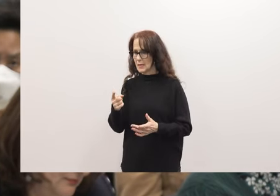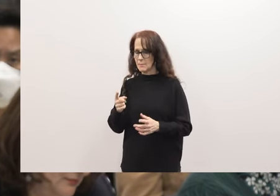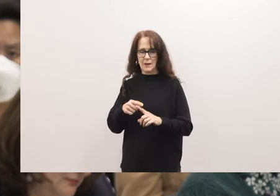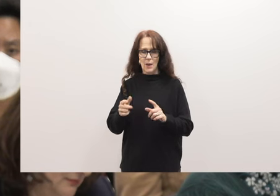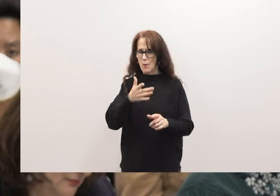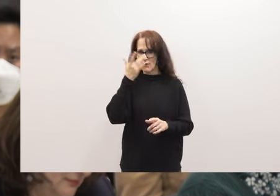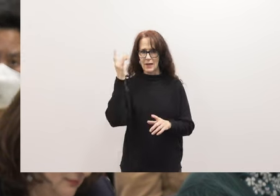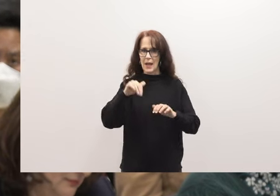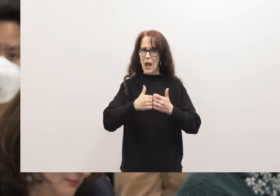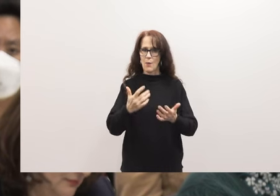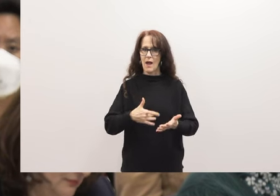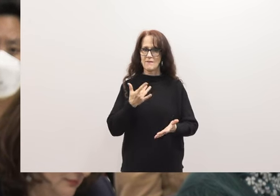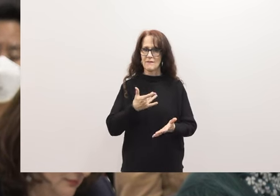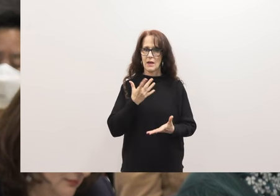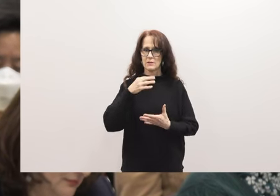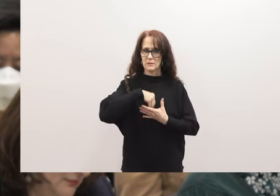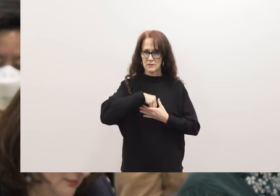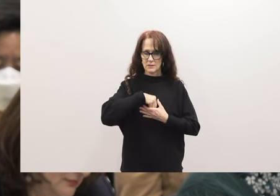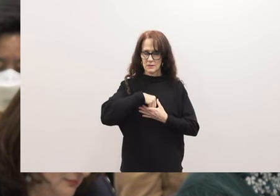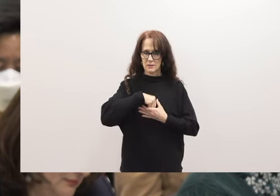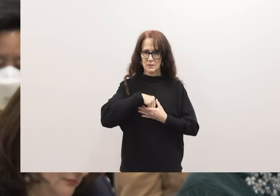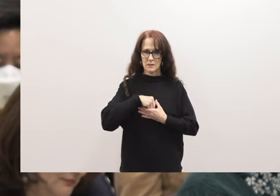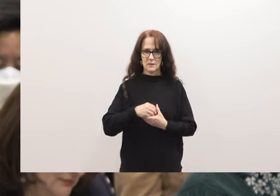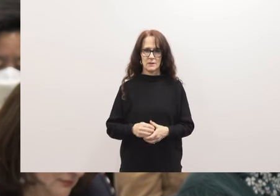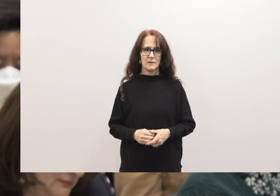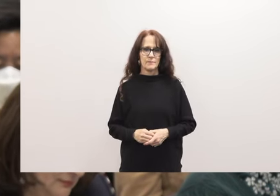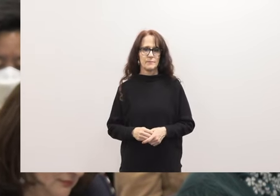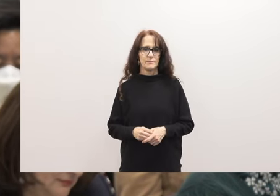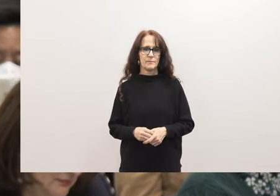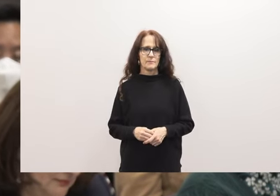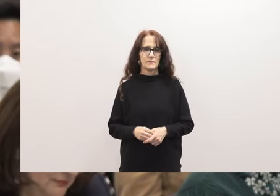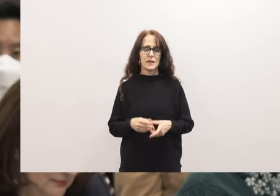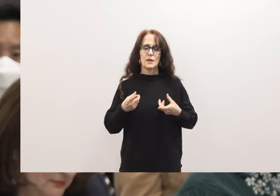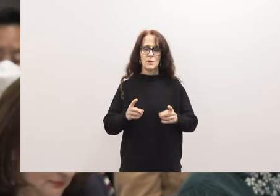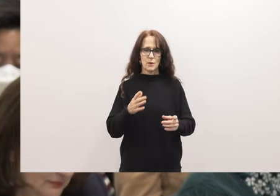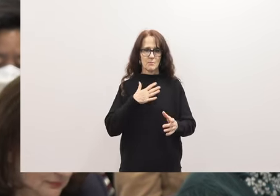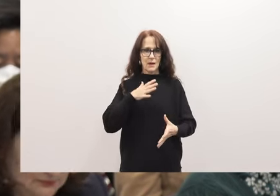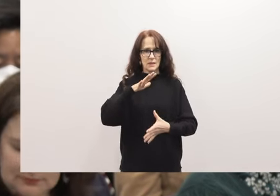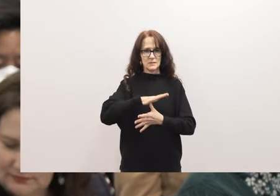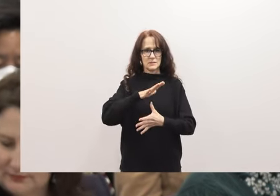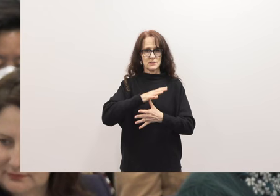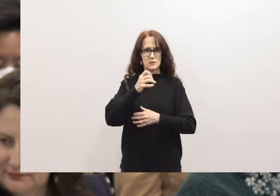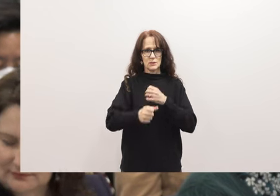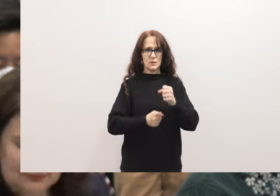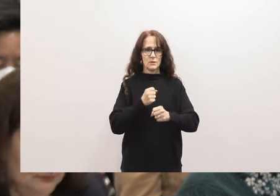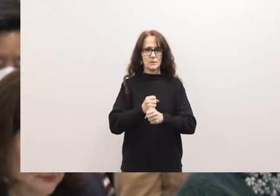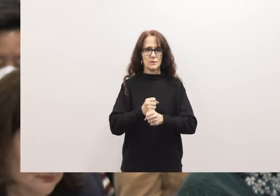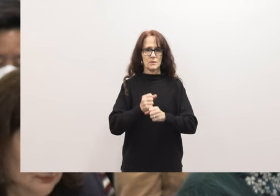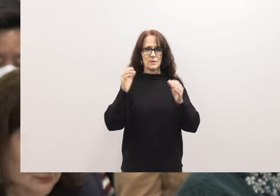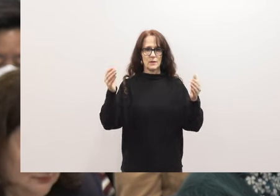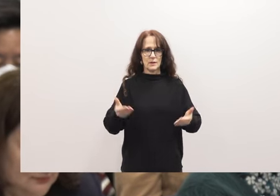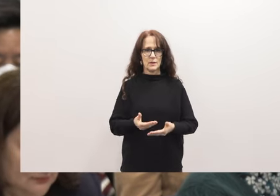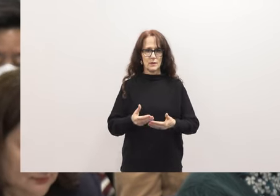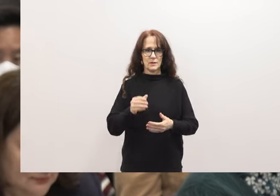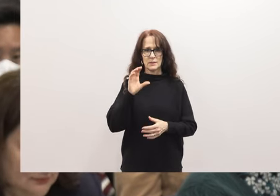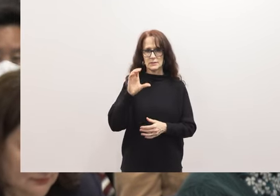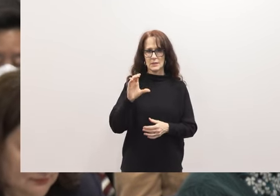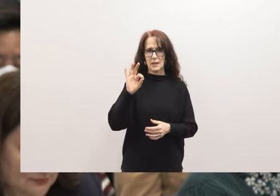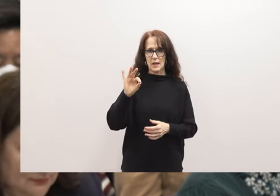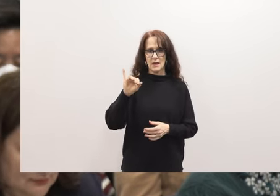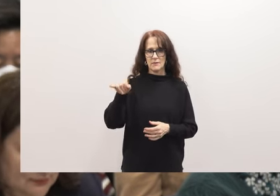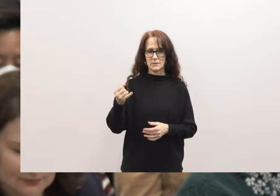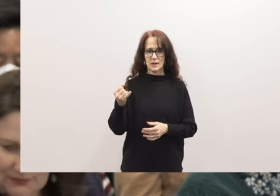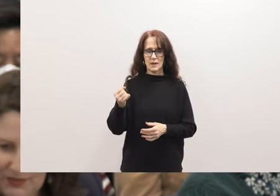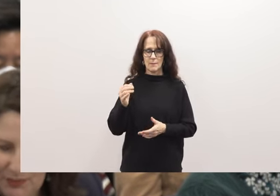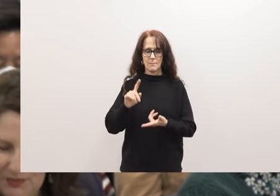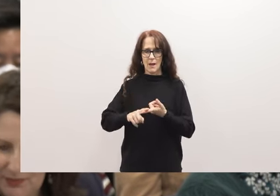feel. So, with that being said, during my senior year, I was introduced to CFJ by my friend